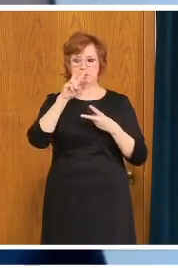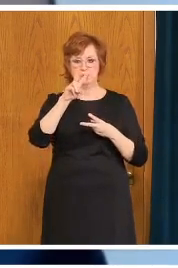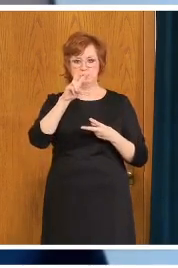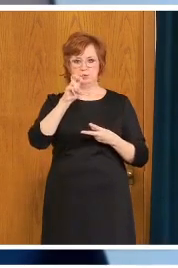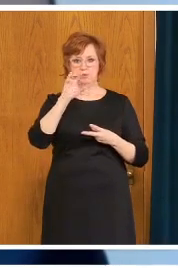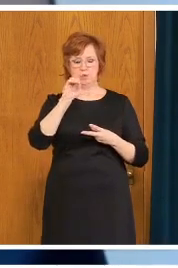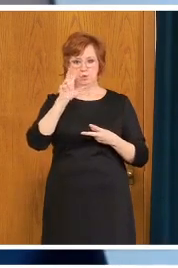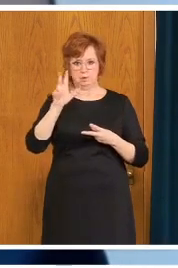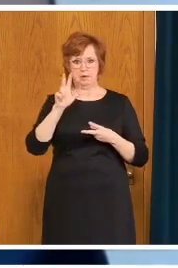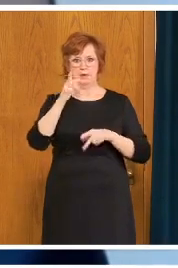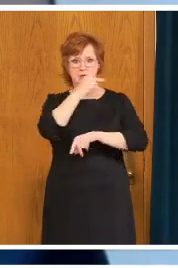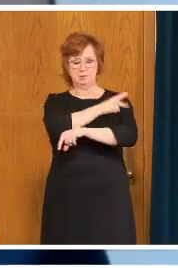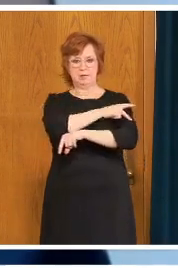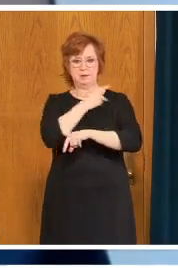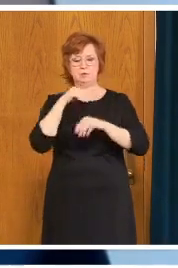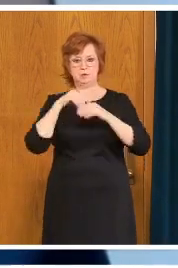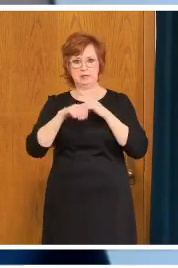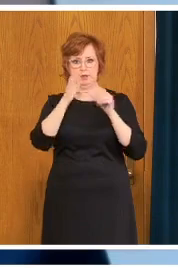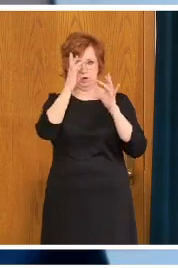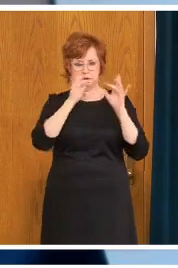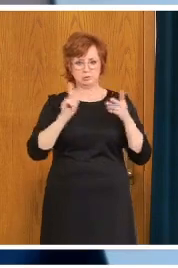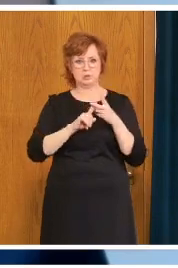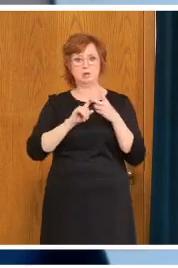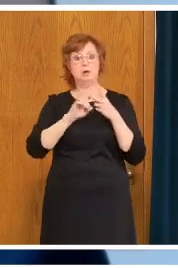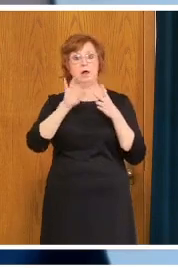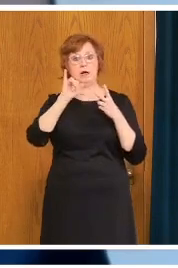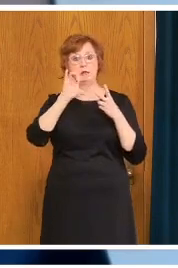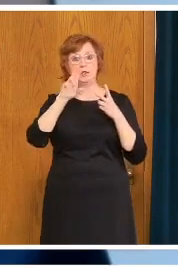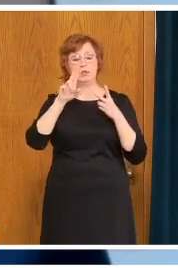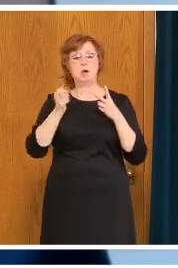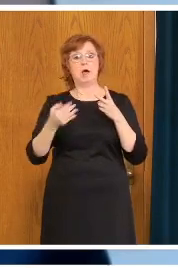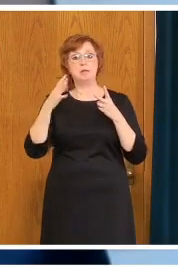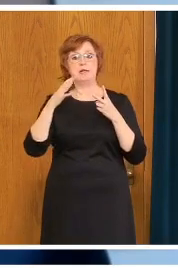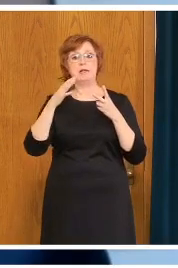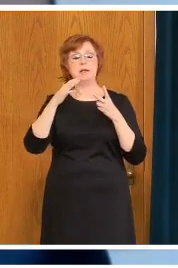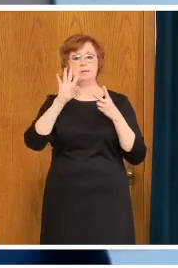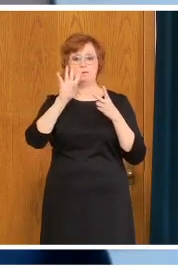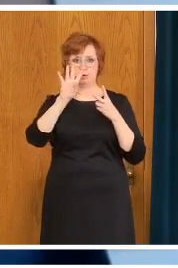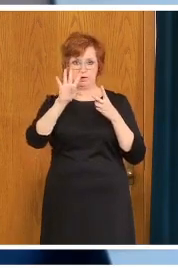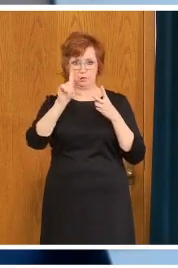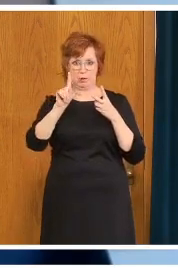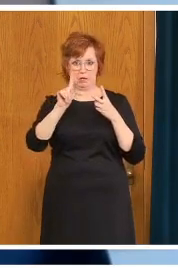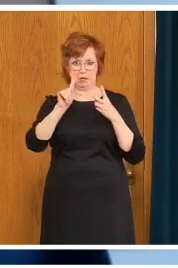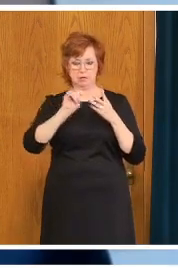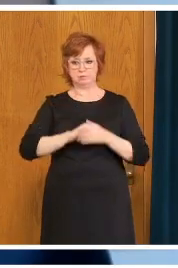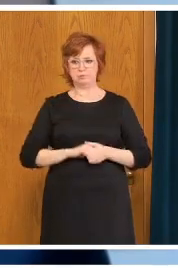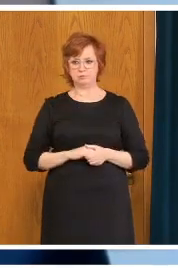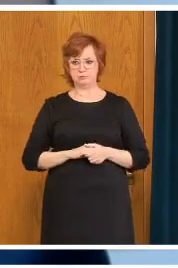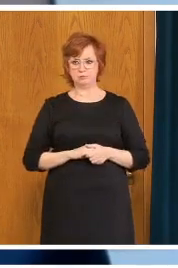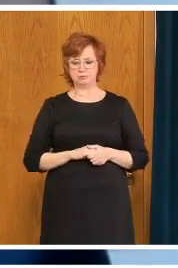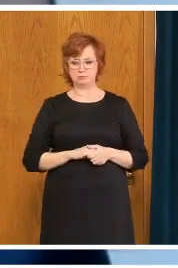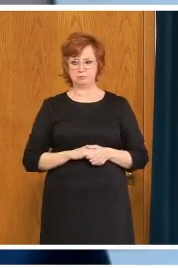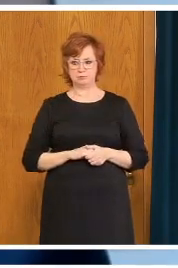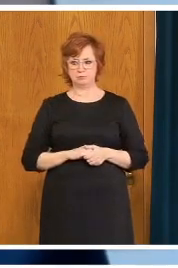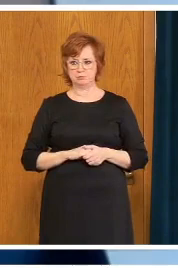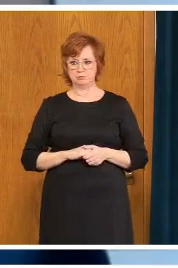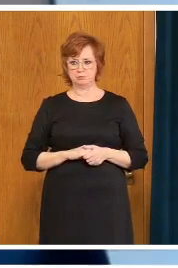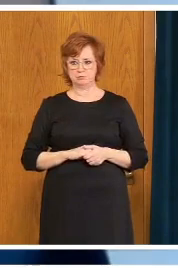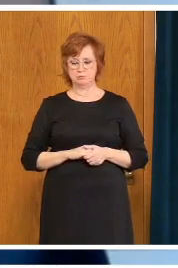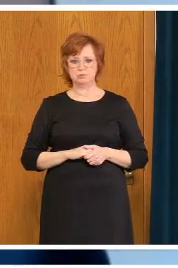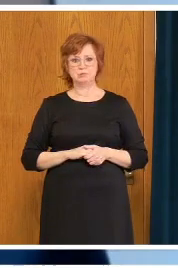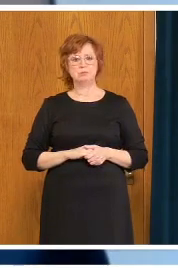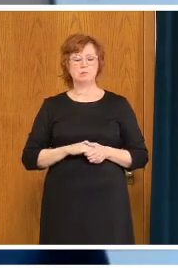patients inside hospitals and 41 in ICUs. As you've already heard, both in Saskatchewan and across the country, the demographics of